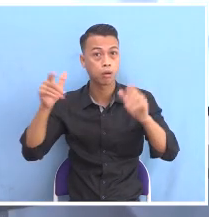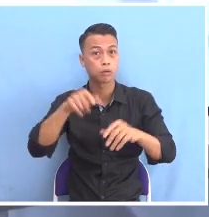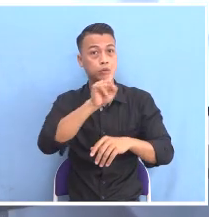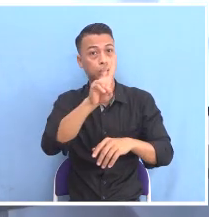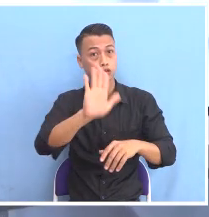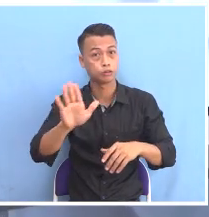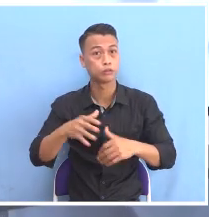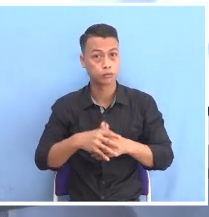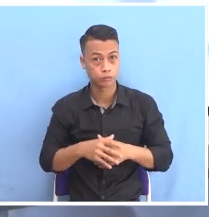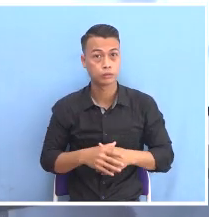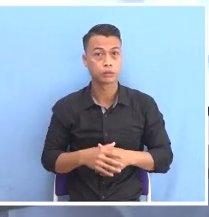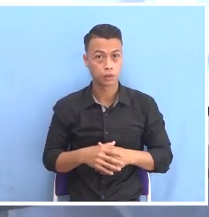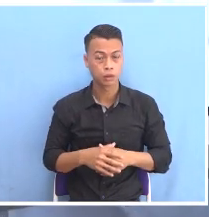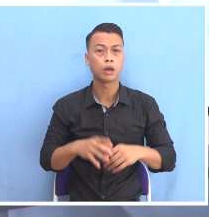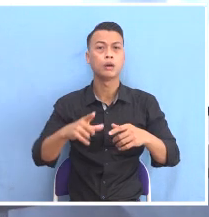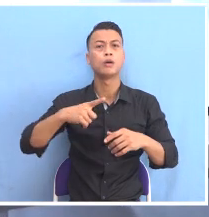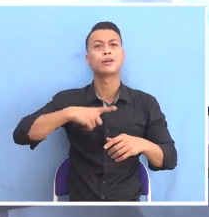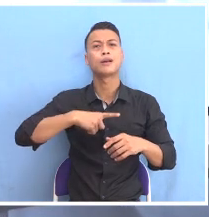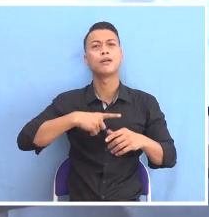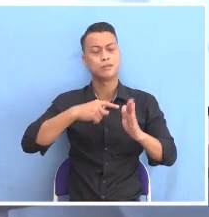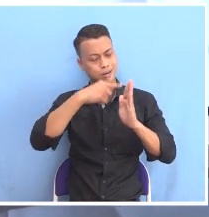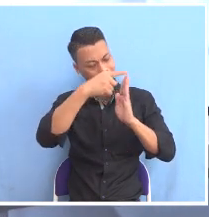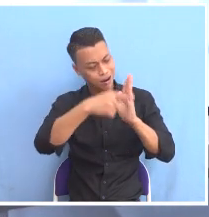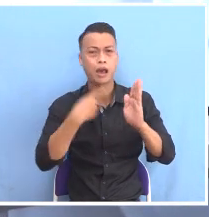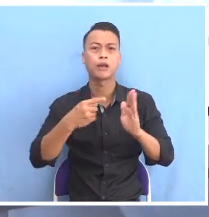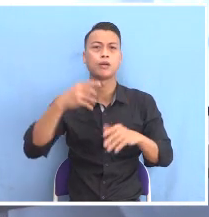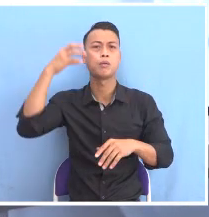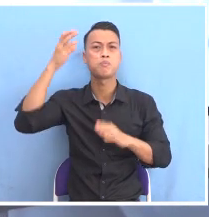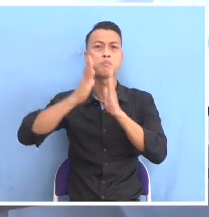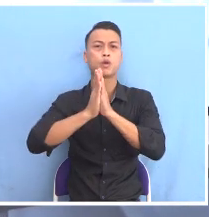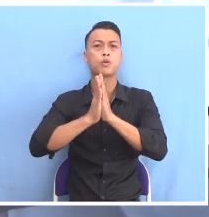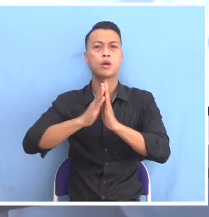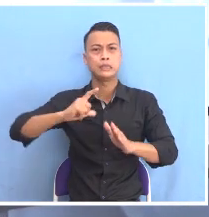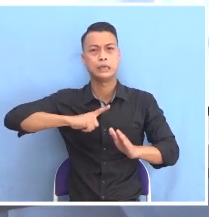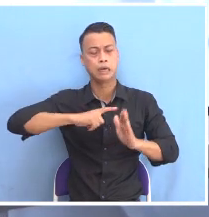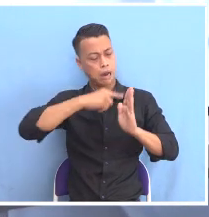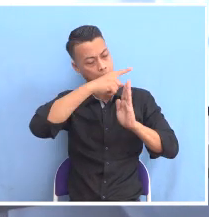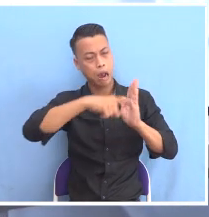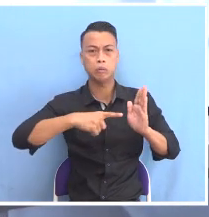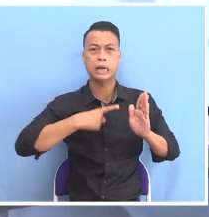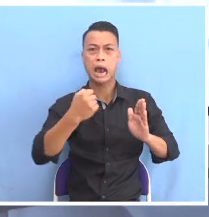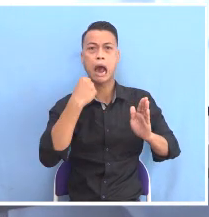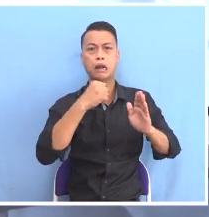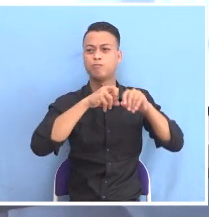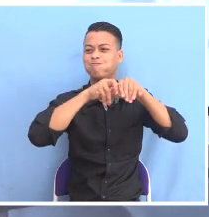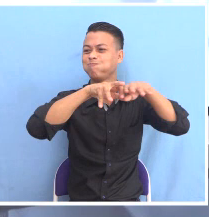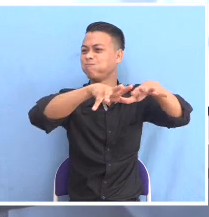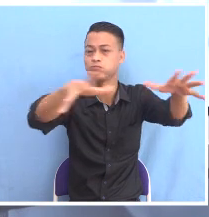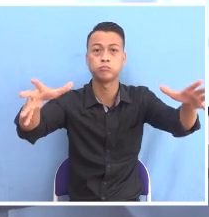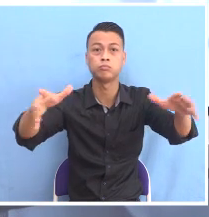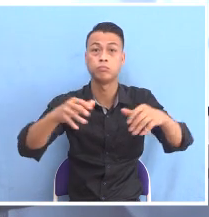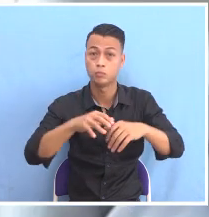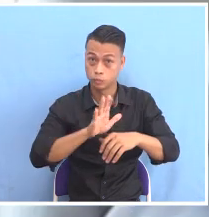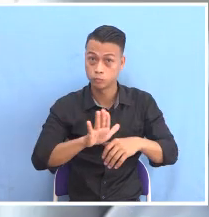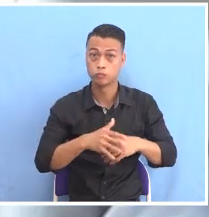it. You know, time be the cool long good, see in Arnett, one more Pontano, Pinnage, or that's another Tungtano Yaba. Then Yabin Biomes in Tongu at